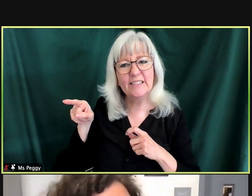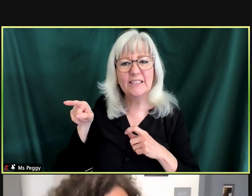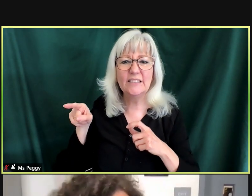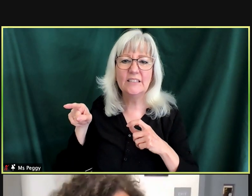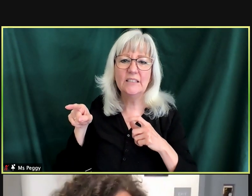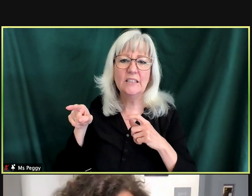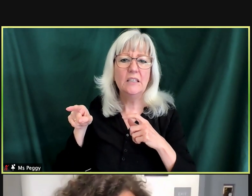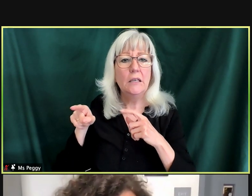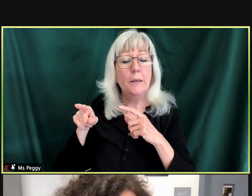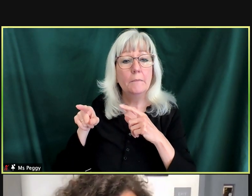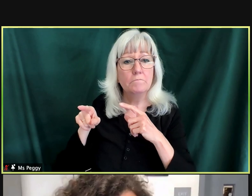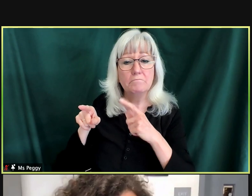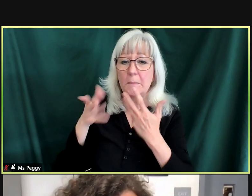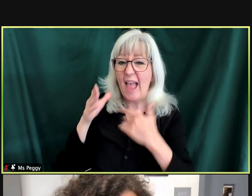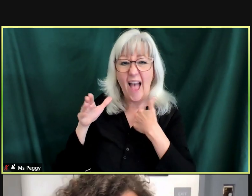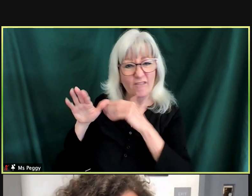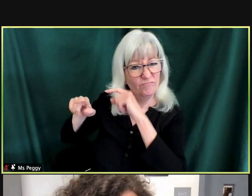Van Gogh style.